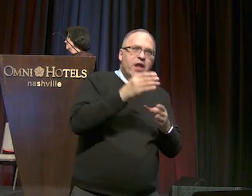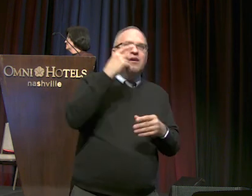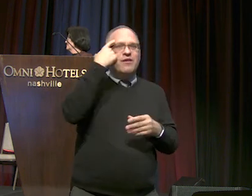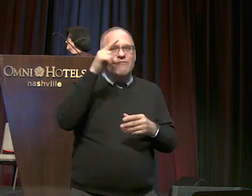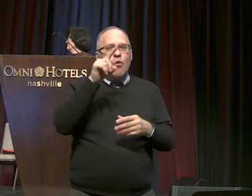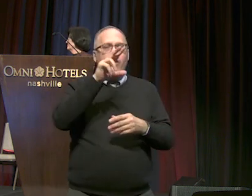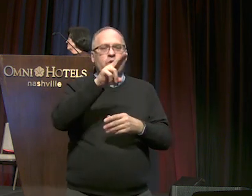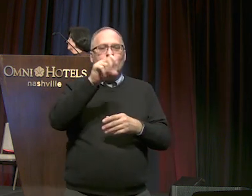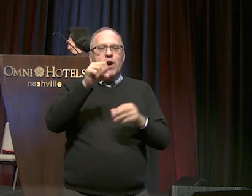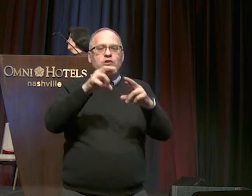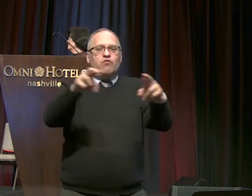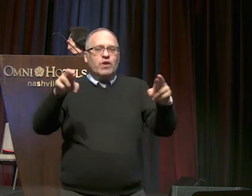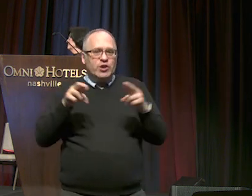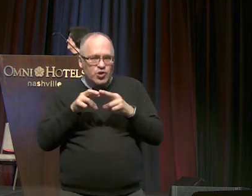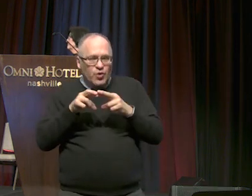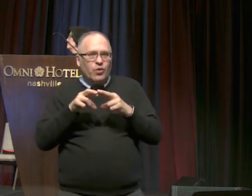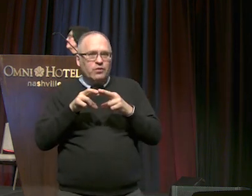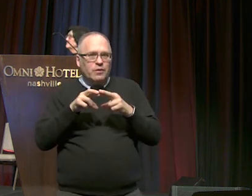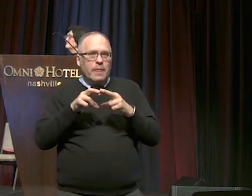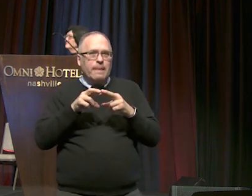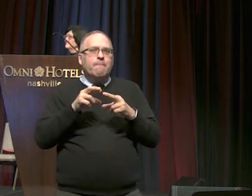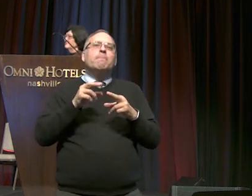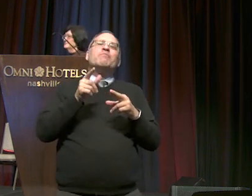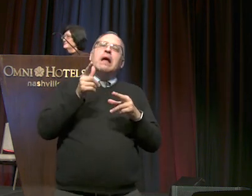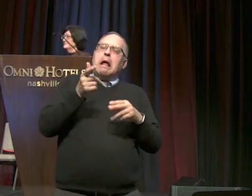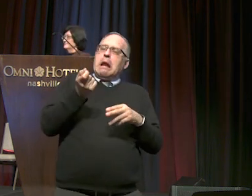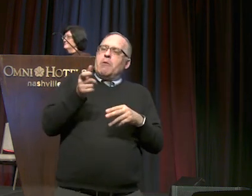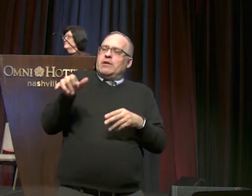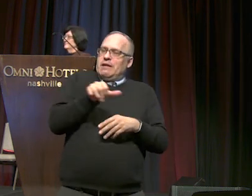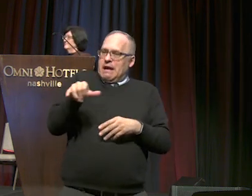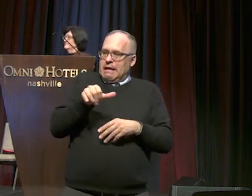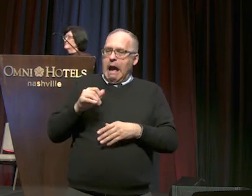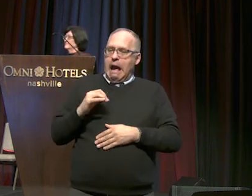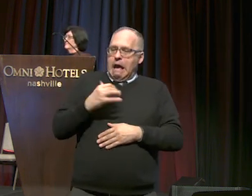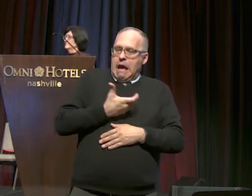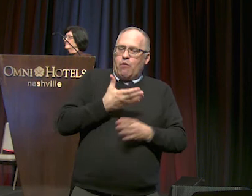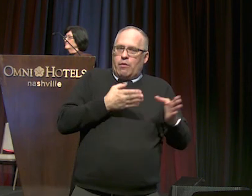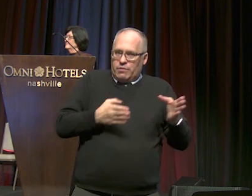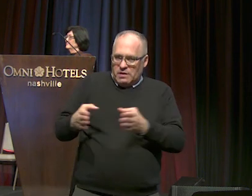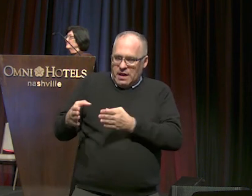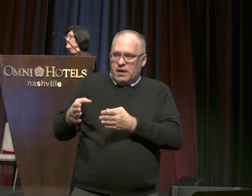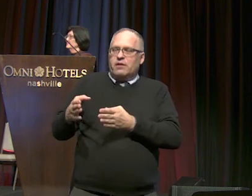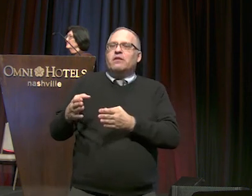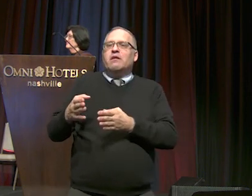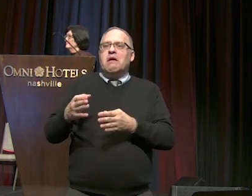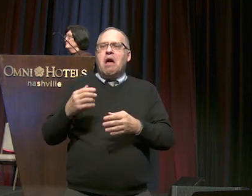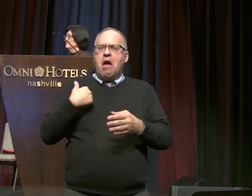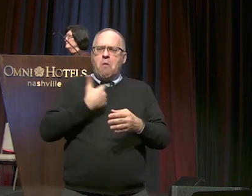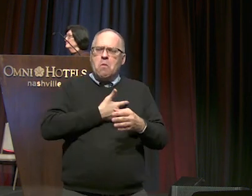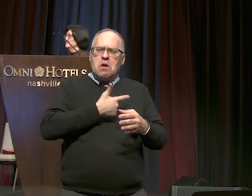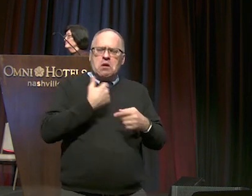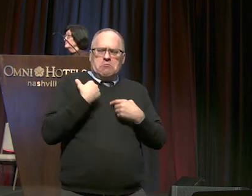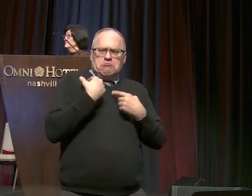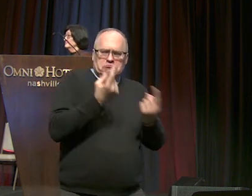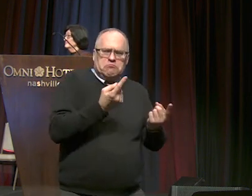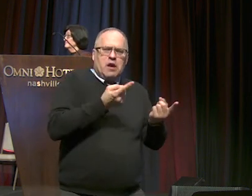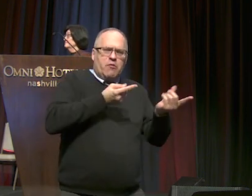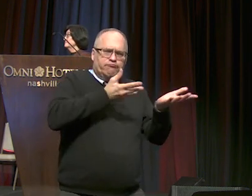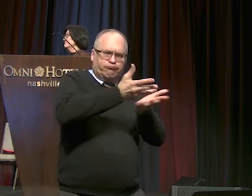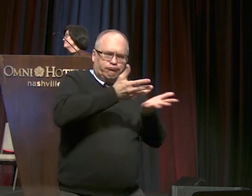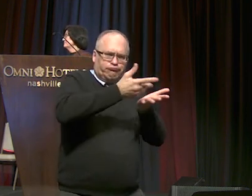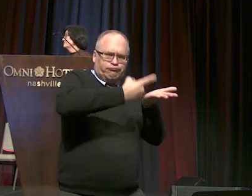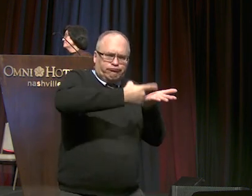regionalization that might be like the connectional table plan, and we are certainly in conversation with other